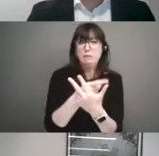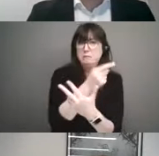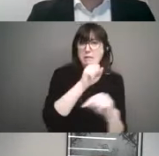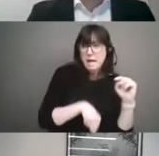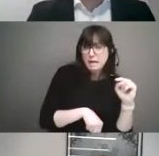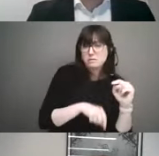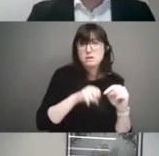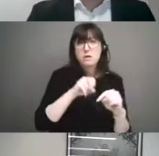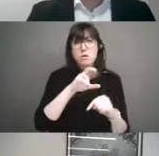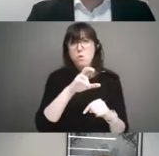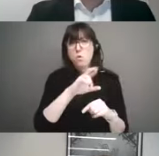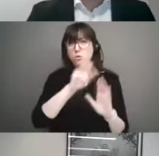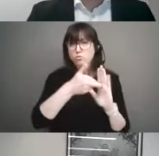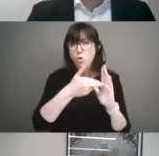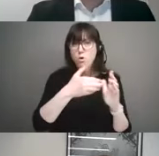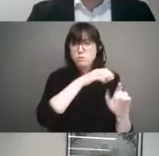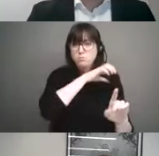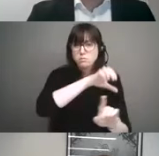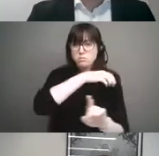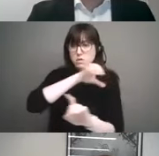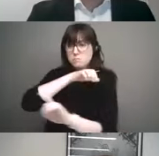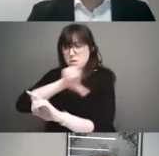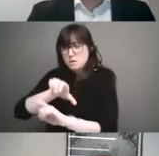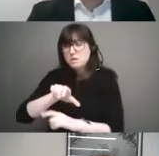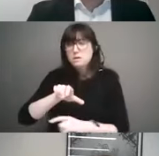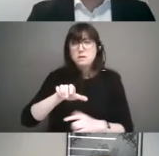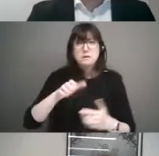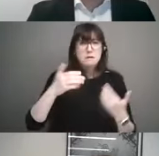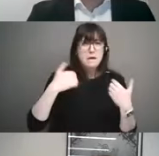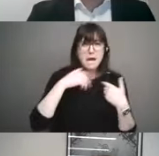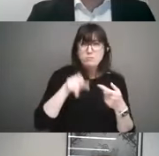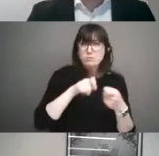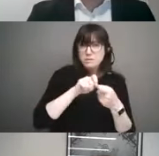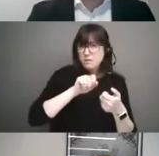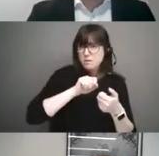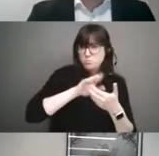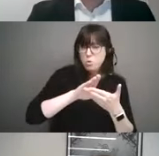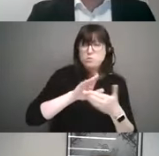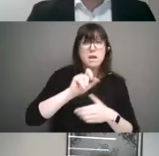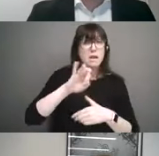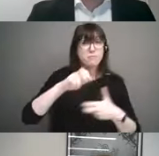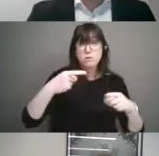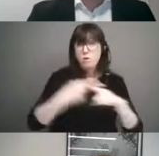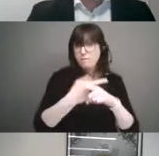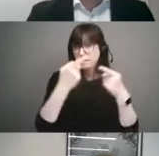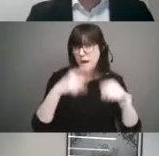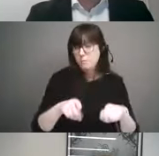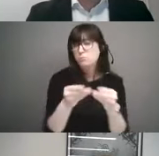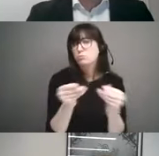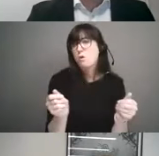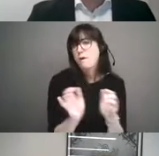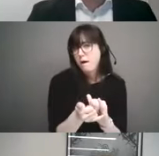not there's a mechanism within the document to iron out those potential disputes that may arise as a result.